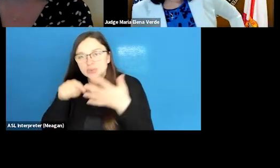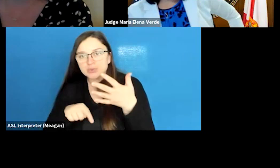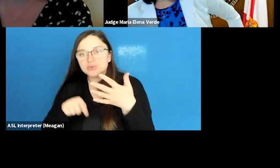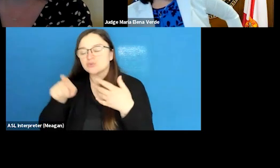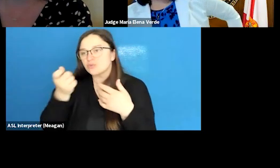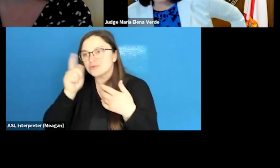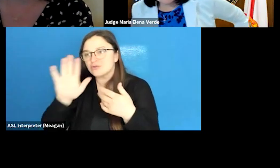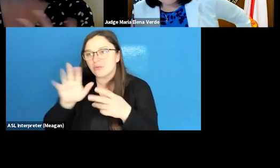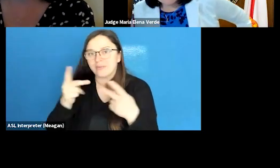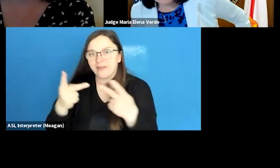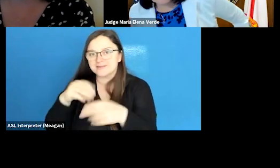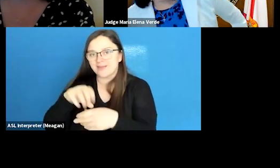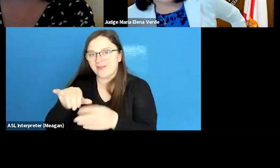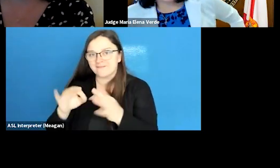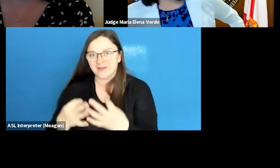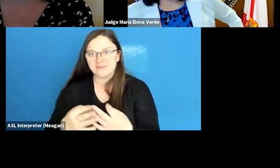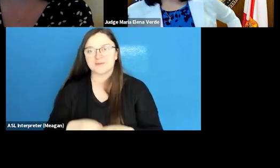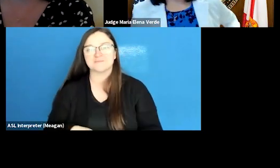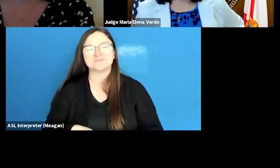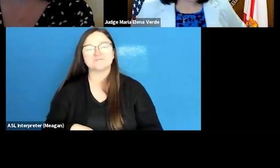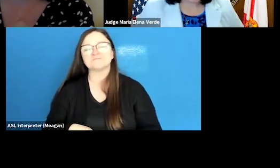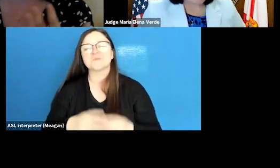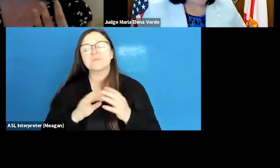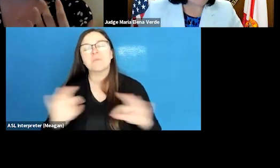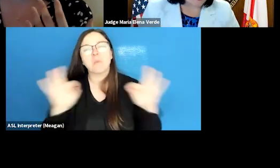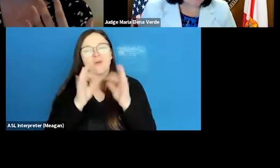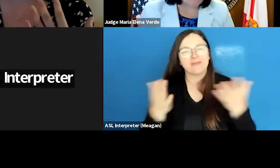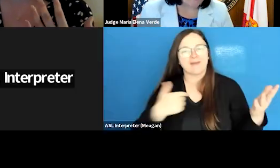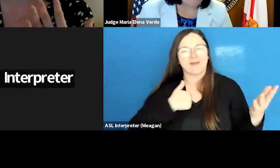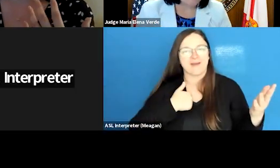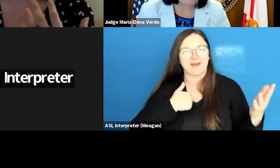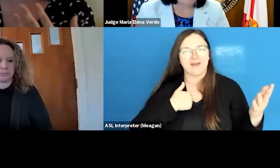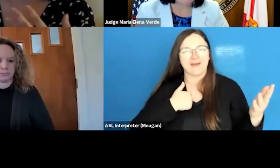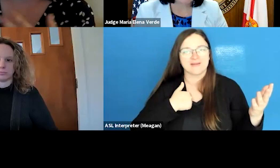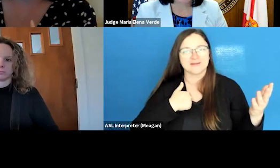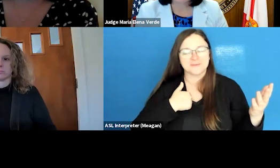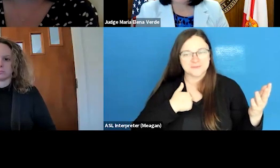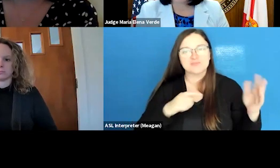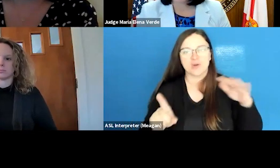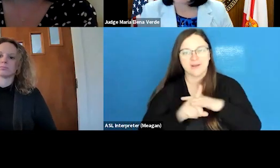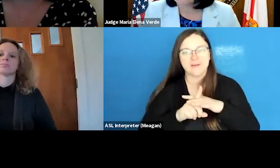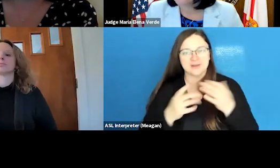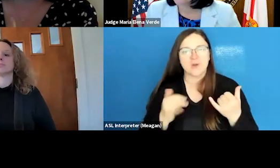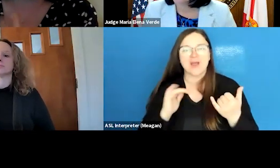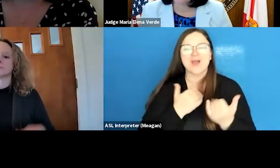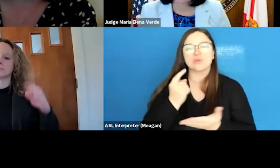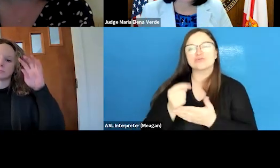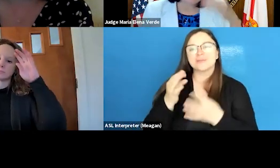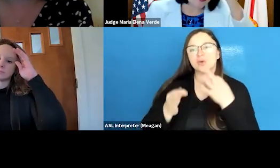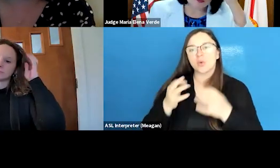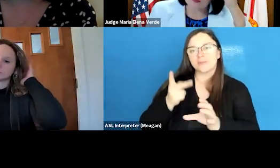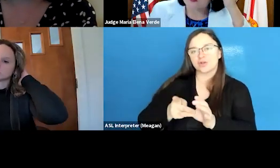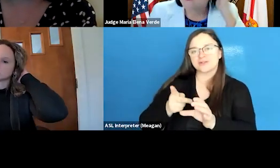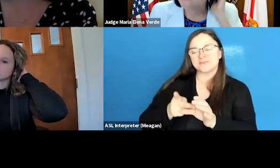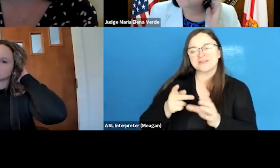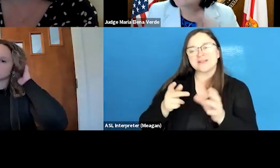the family? An important thing I like to bring up here is our treatment court participants, and I've heard this from